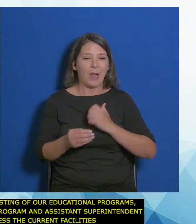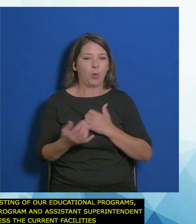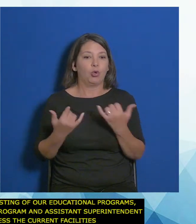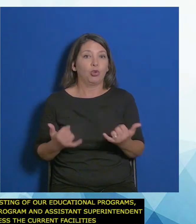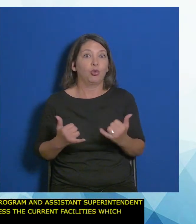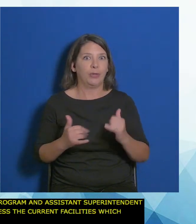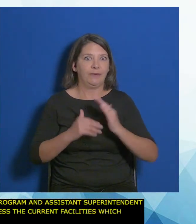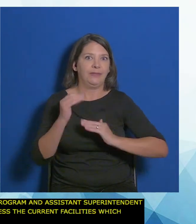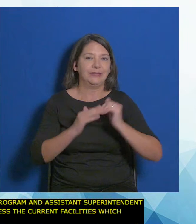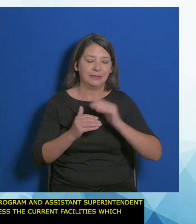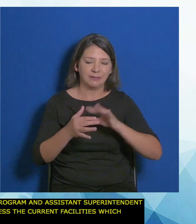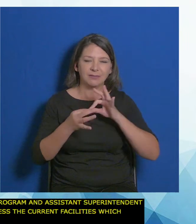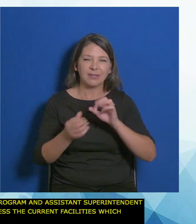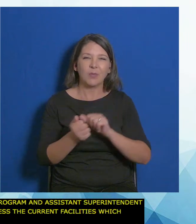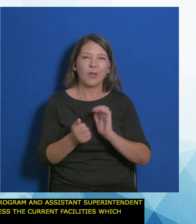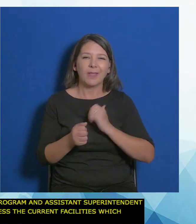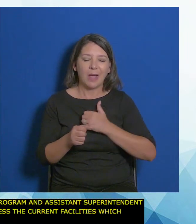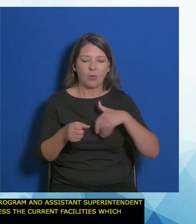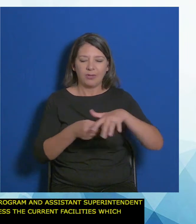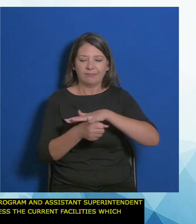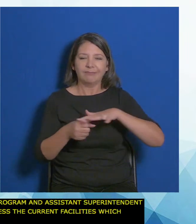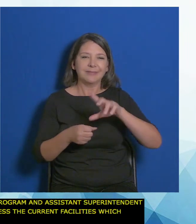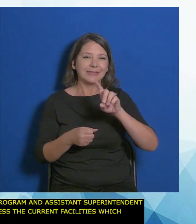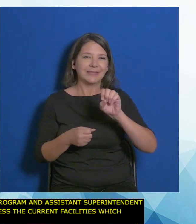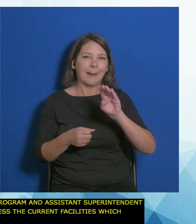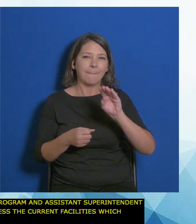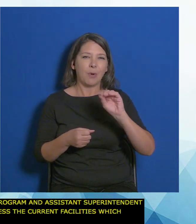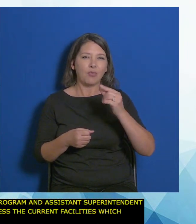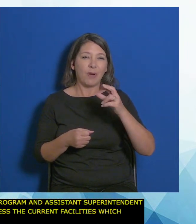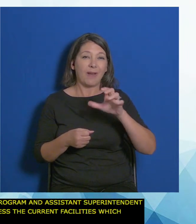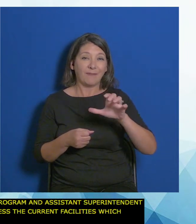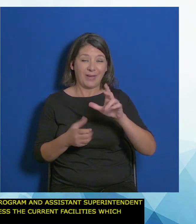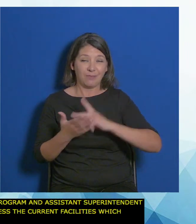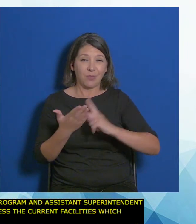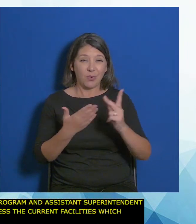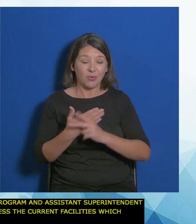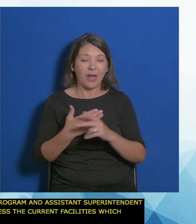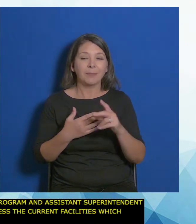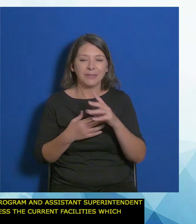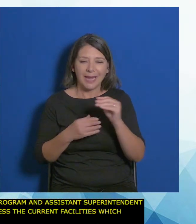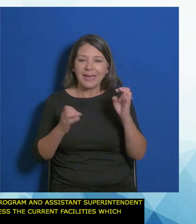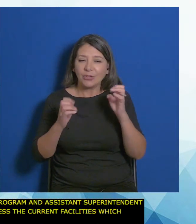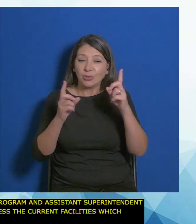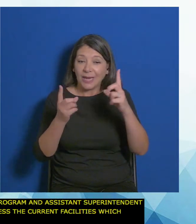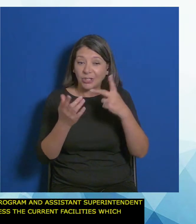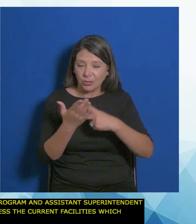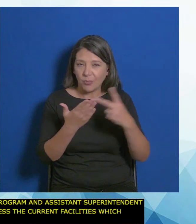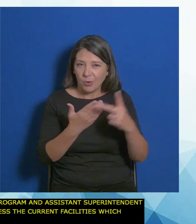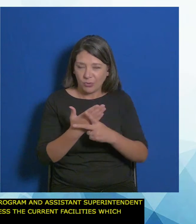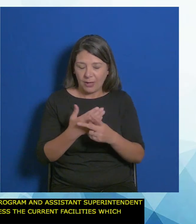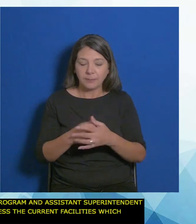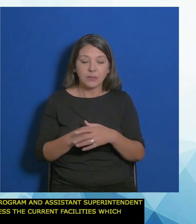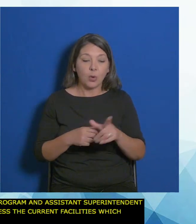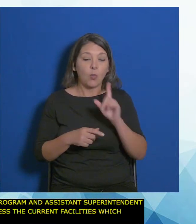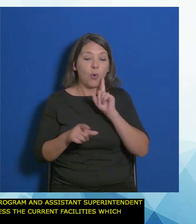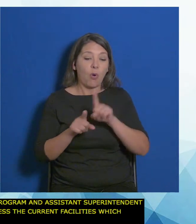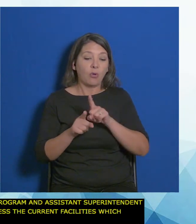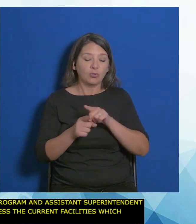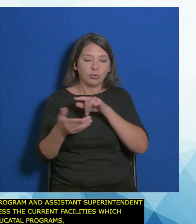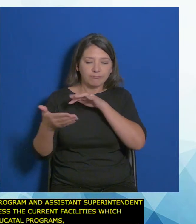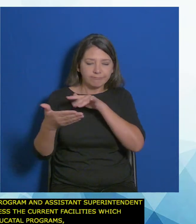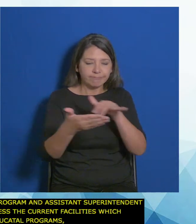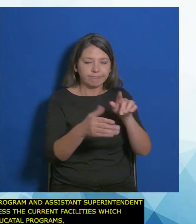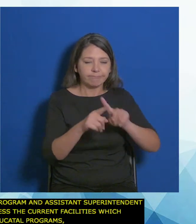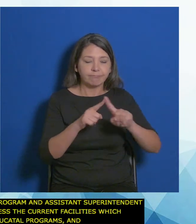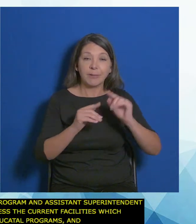with our demographic study and our educational programs. We'll also be evaluating the potential buildings that